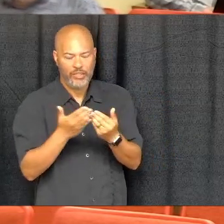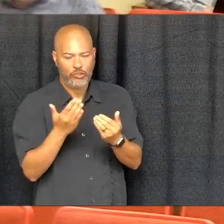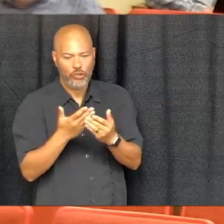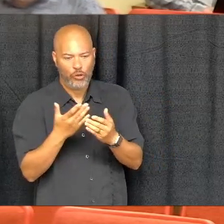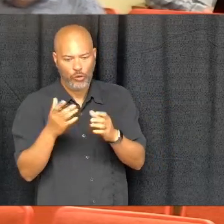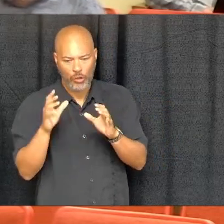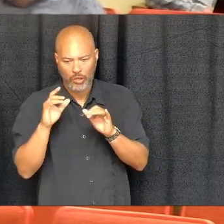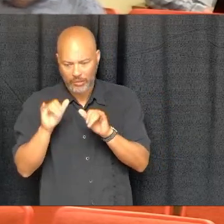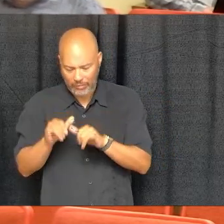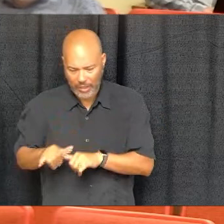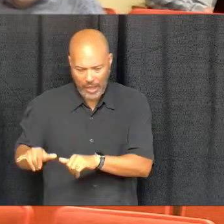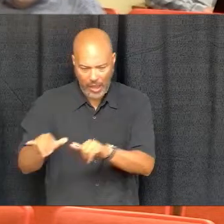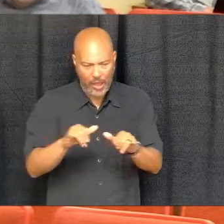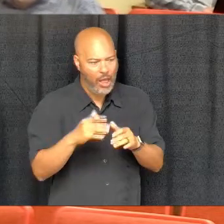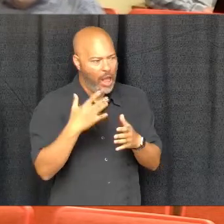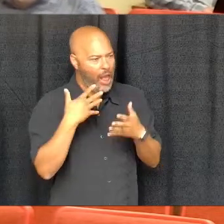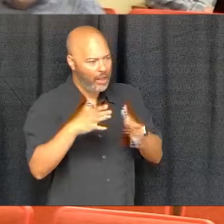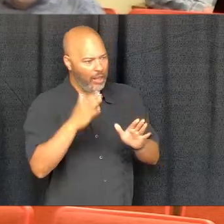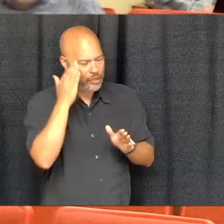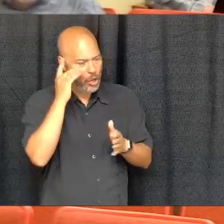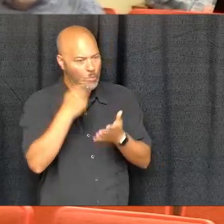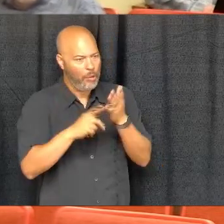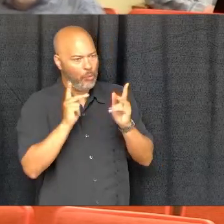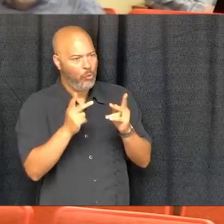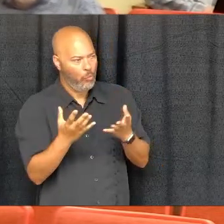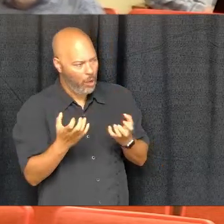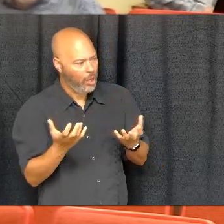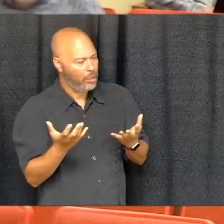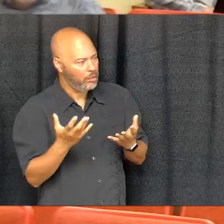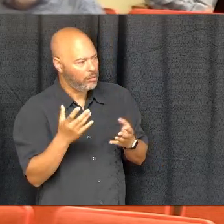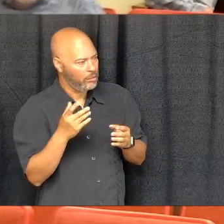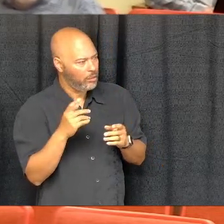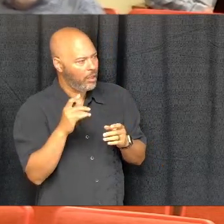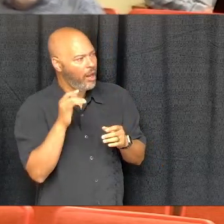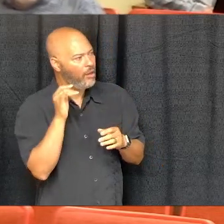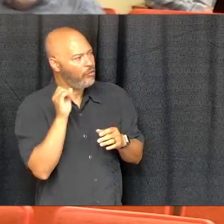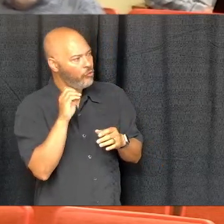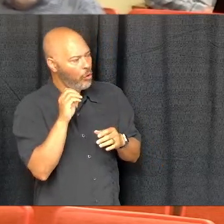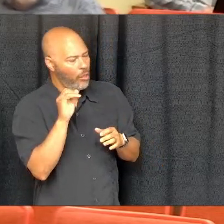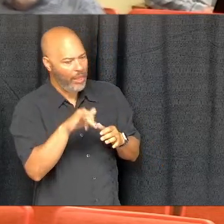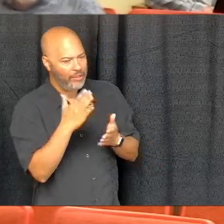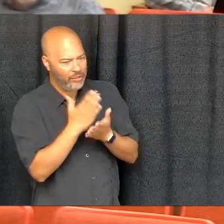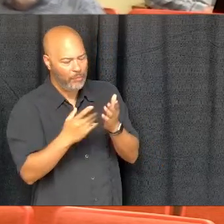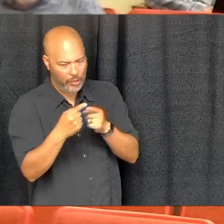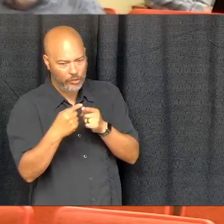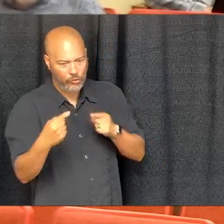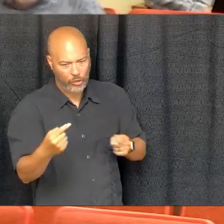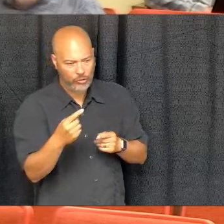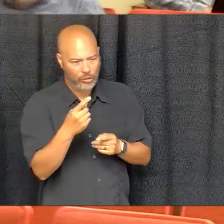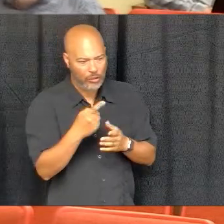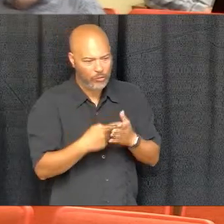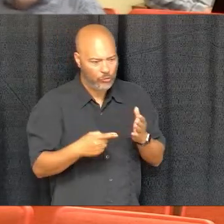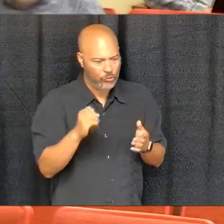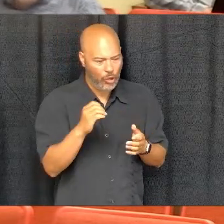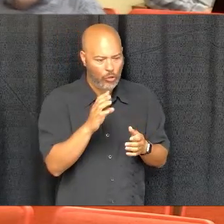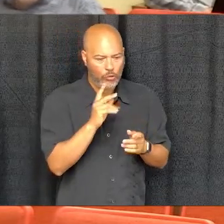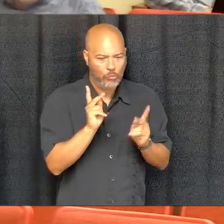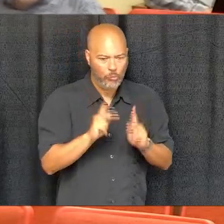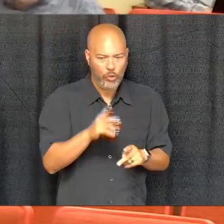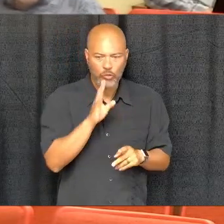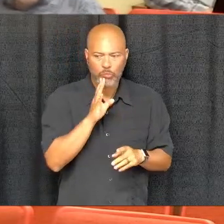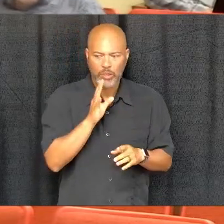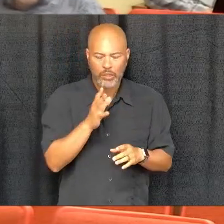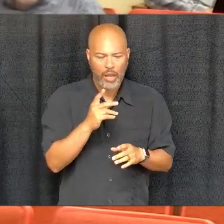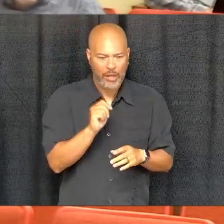one place and let folks know what they're going after. So that's some of the disagreement between the council member who spoke earlier about this